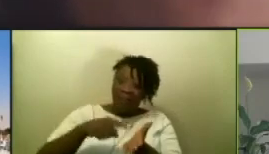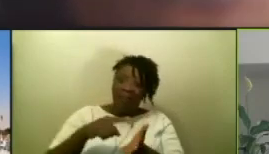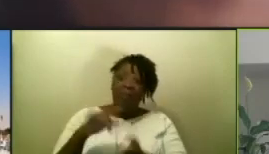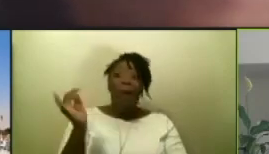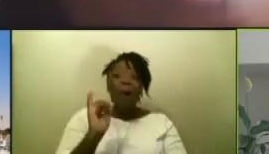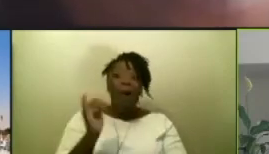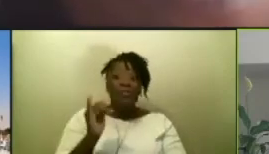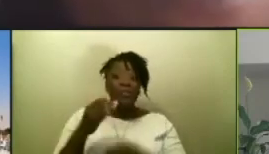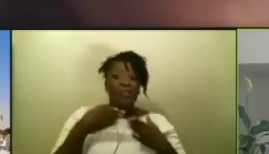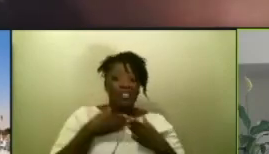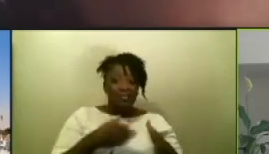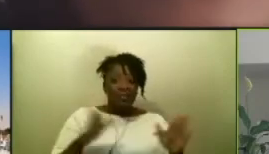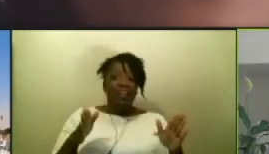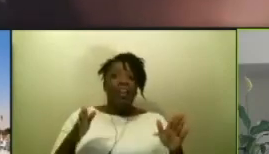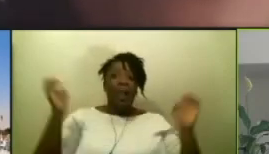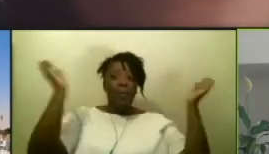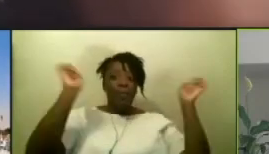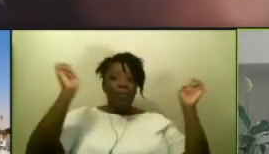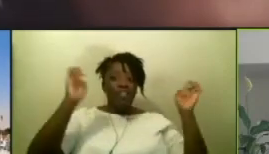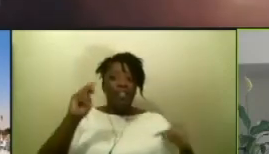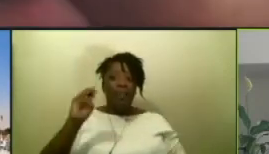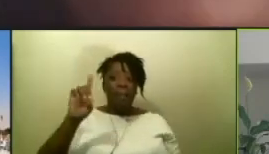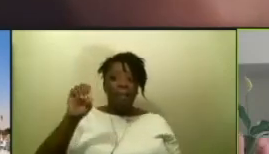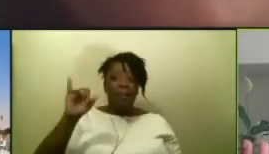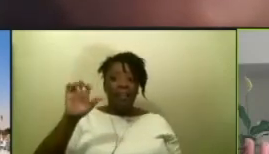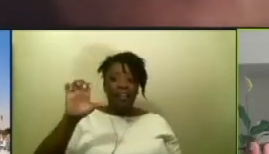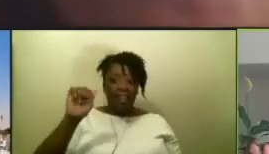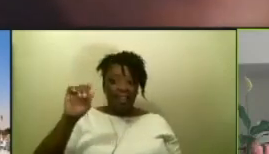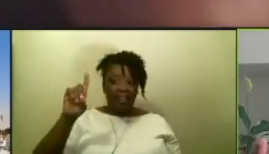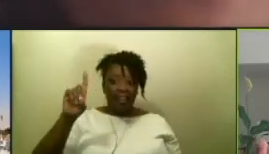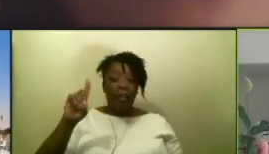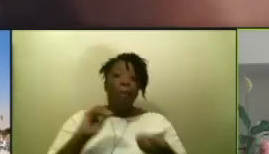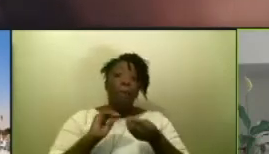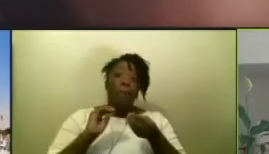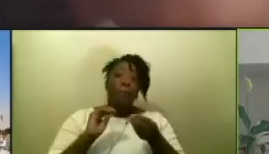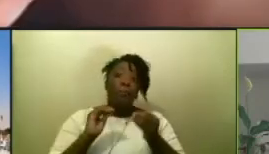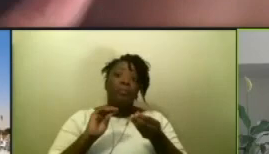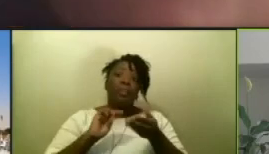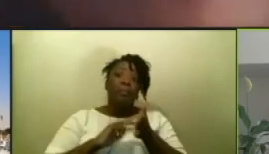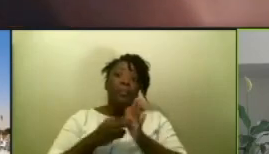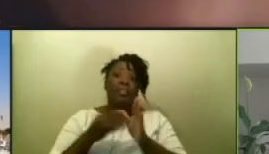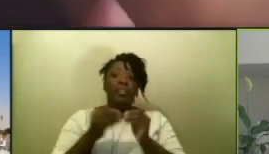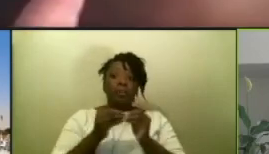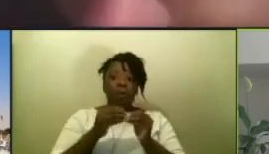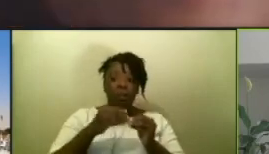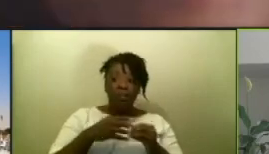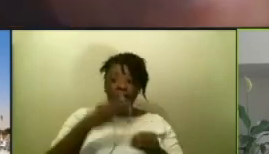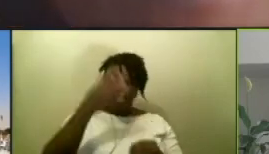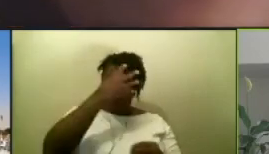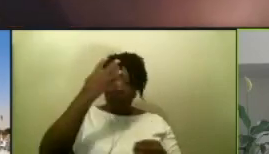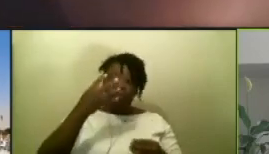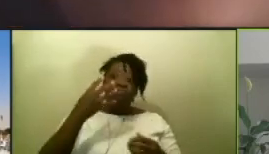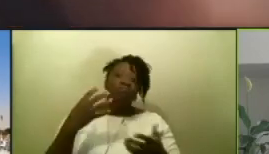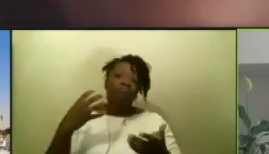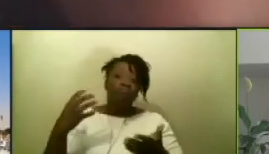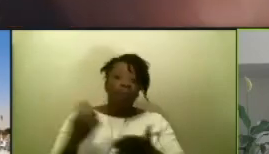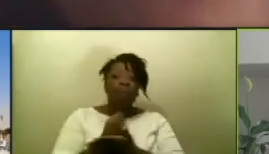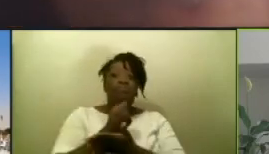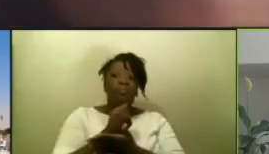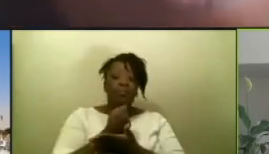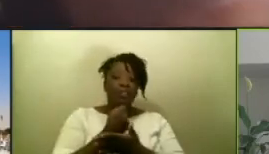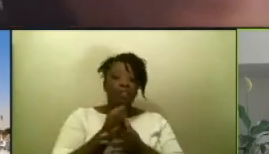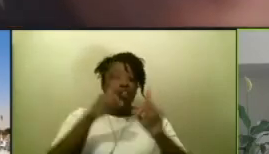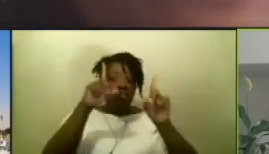expand emergency Medicaid so that more immigrants would qualify for treatment or testing of